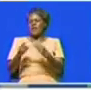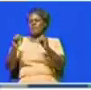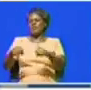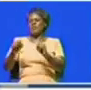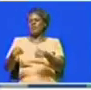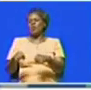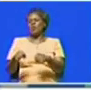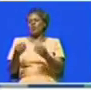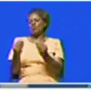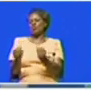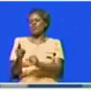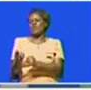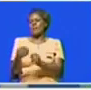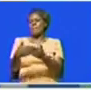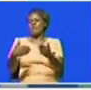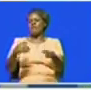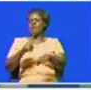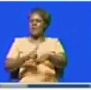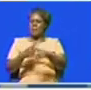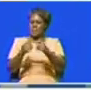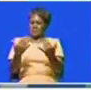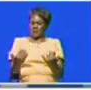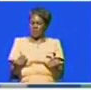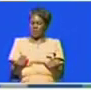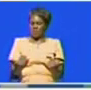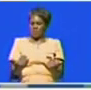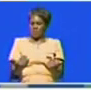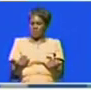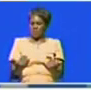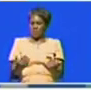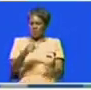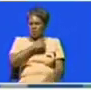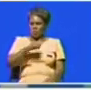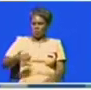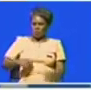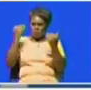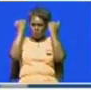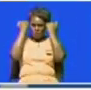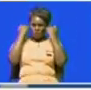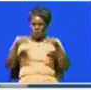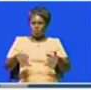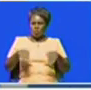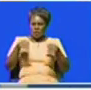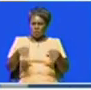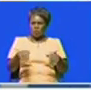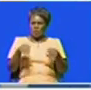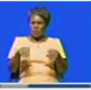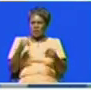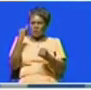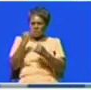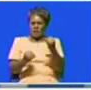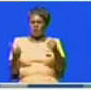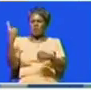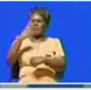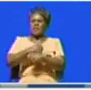to deal with that ahead of time. But now here we are. The Supreme Court is waiting until, obviously, absolutely the last days, because I